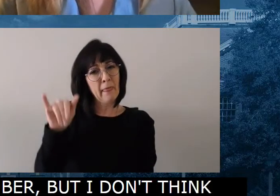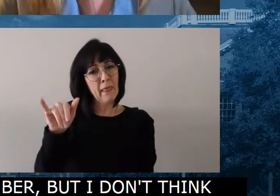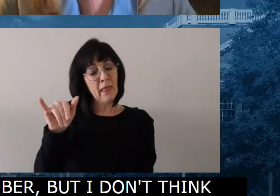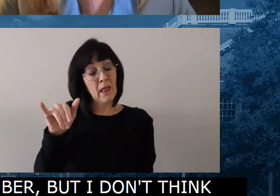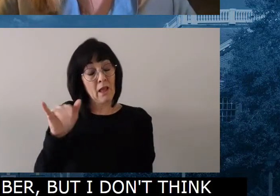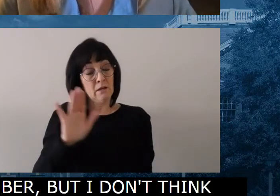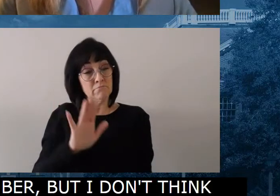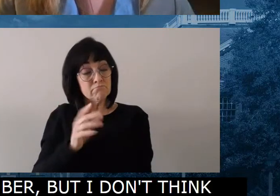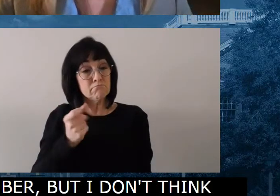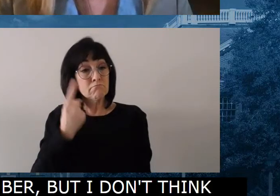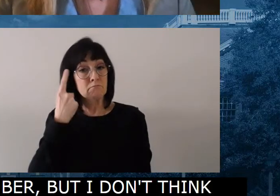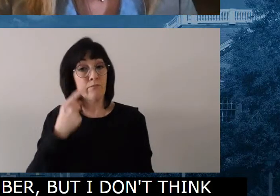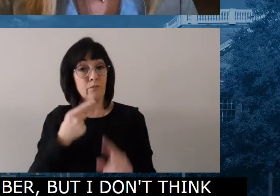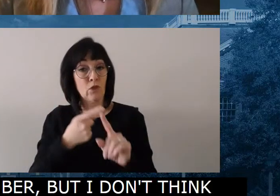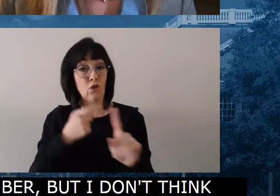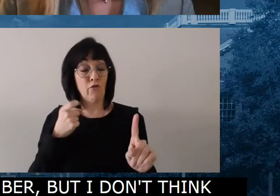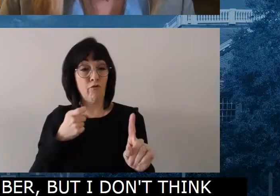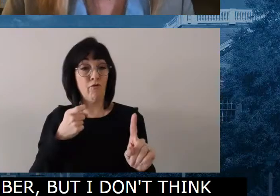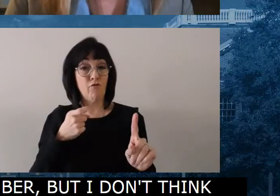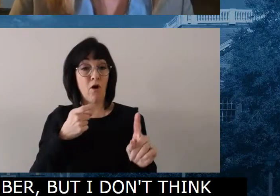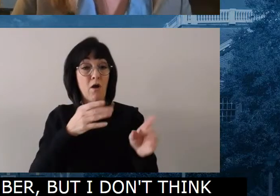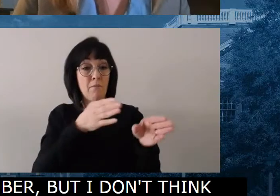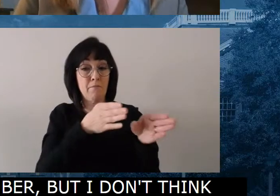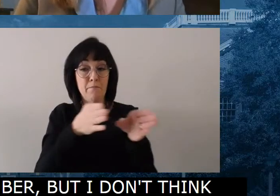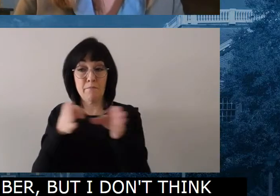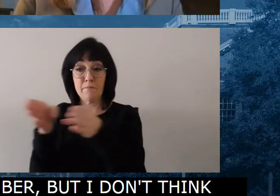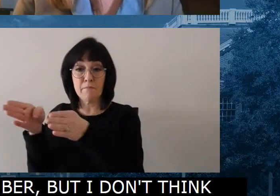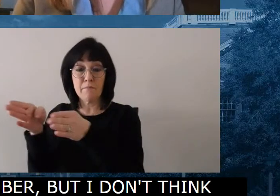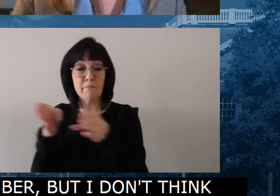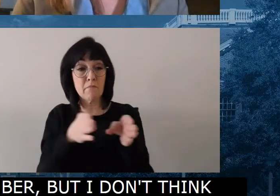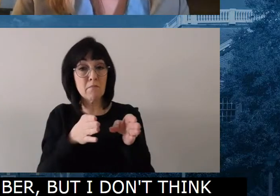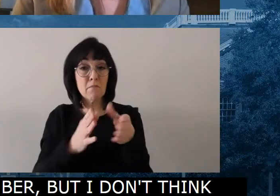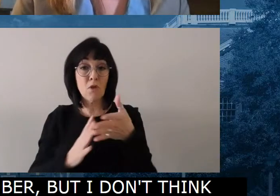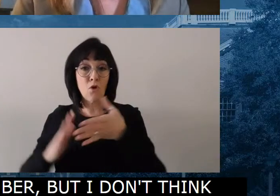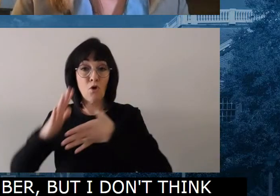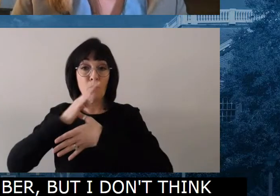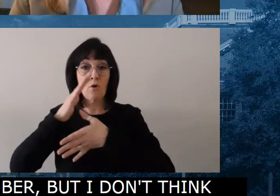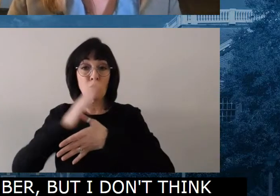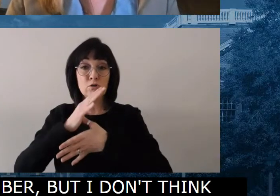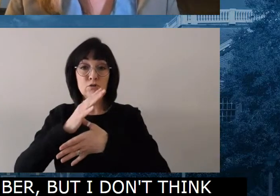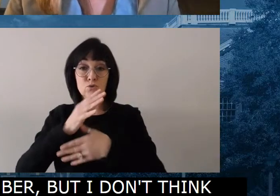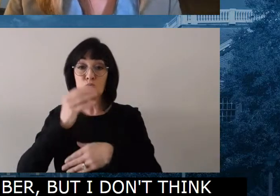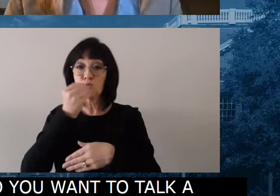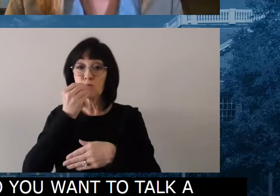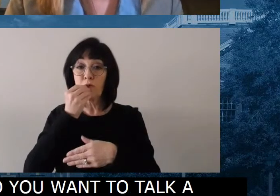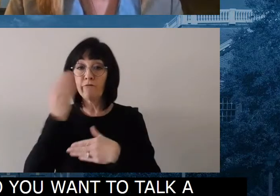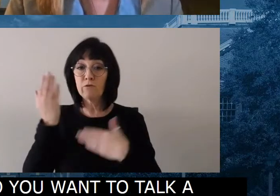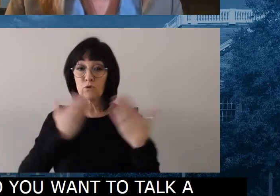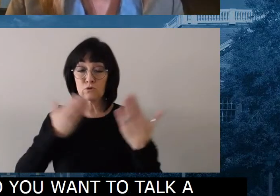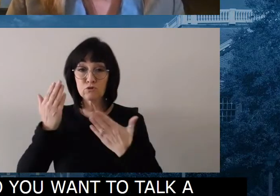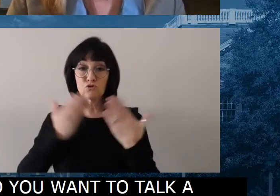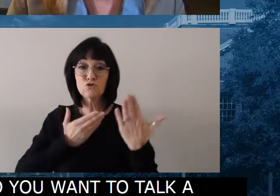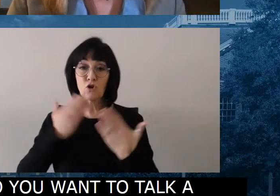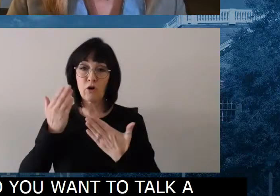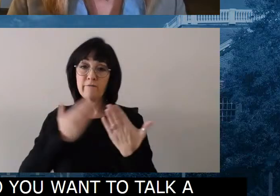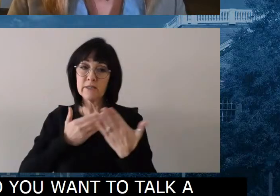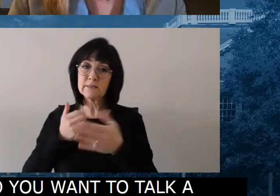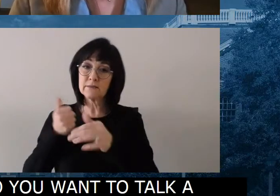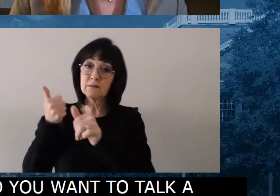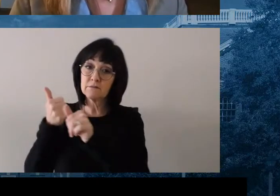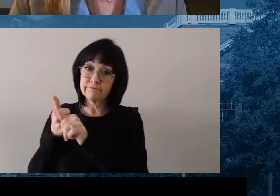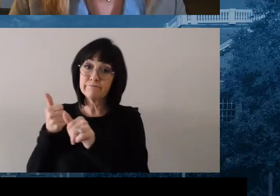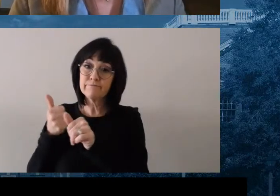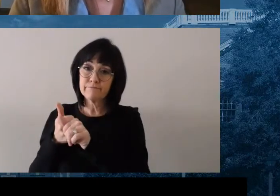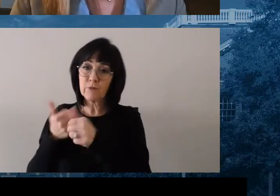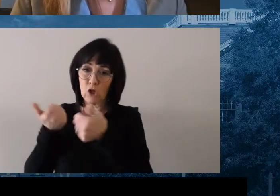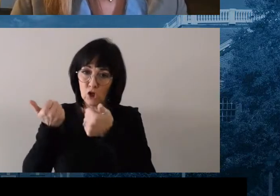From a prioritization perspective, those who are in the food service industry really have been out there